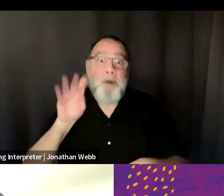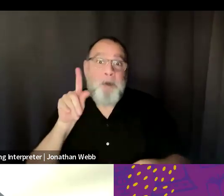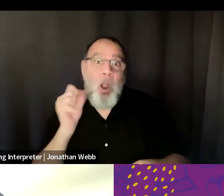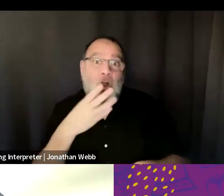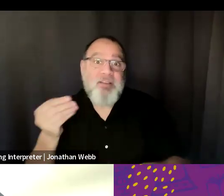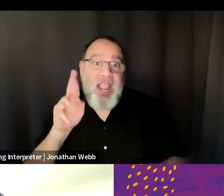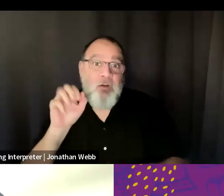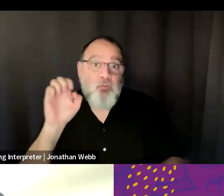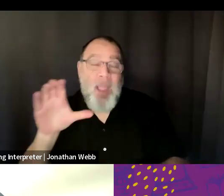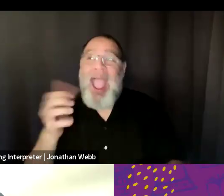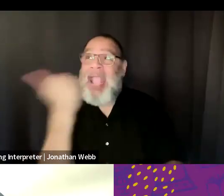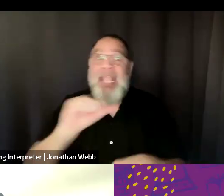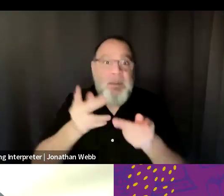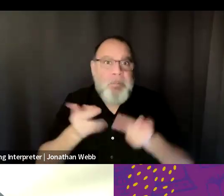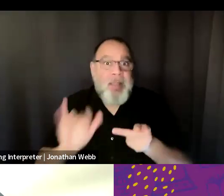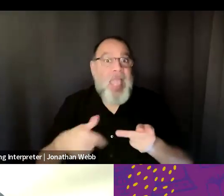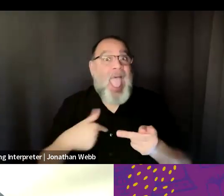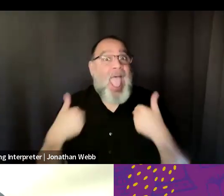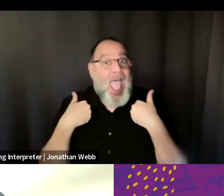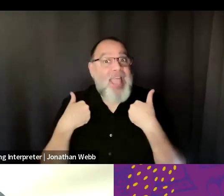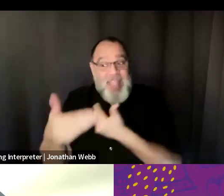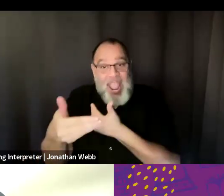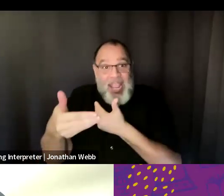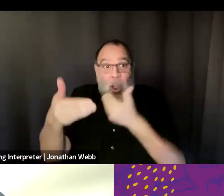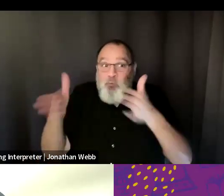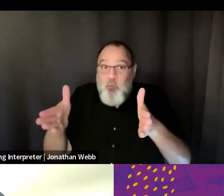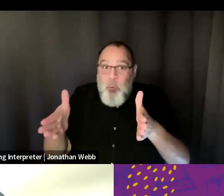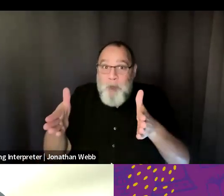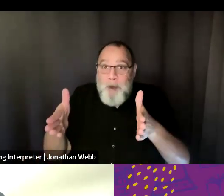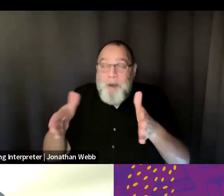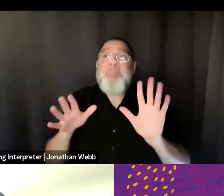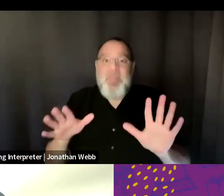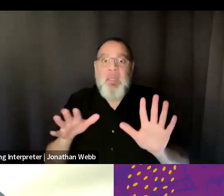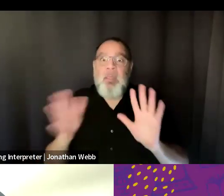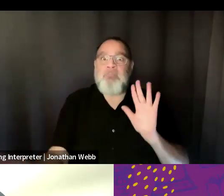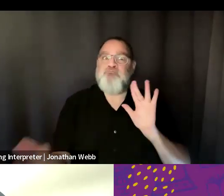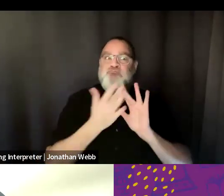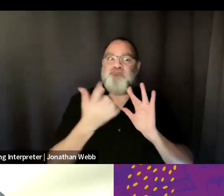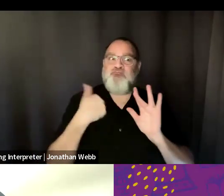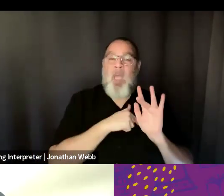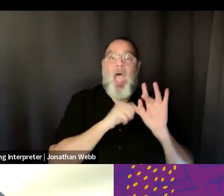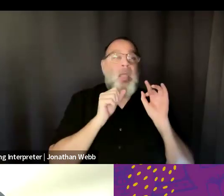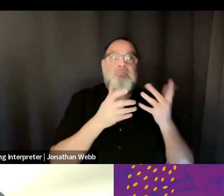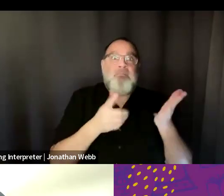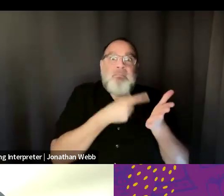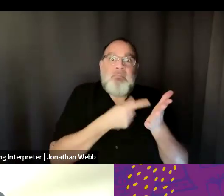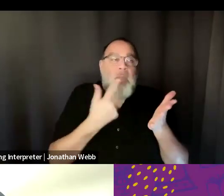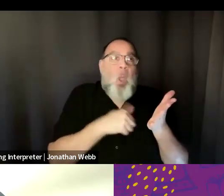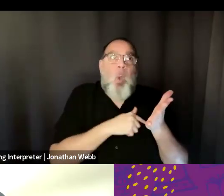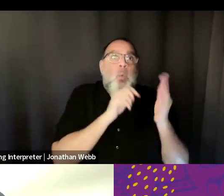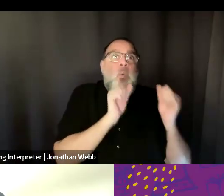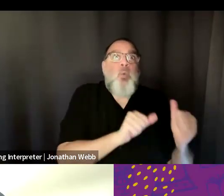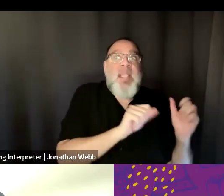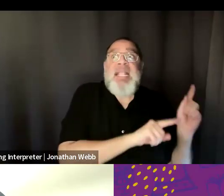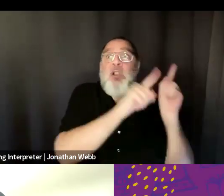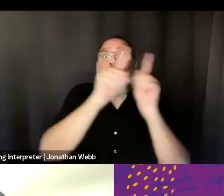place that has a room, getting in touch with your local library and reaching out to us. Sometimes we just don't have the staff and the bandwidth to reach out to everybody and get the